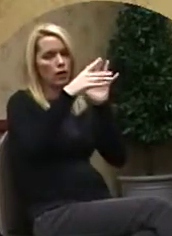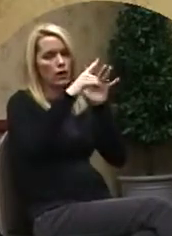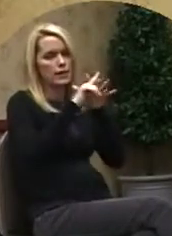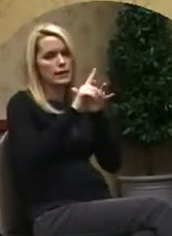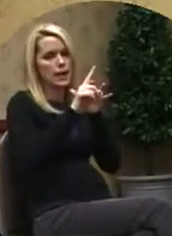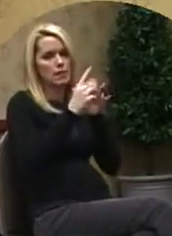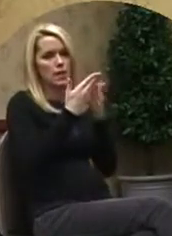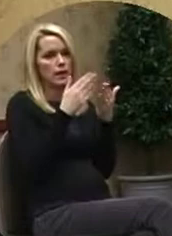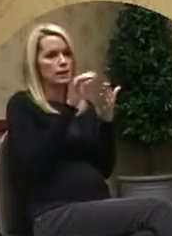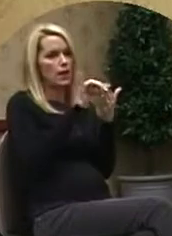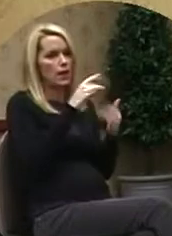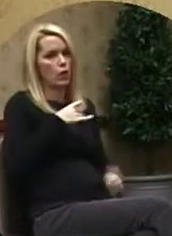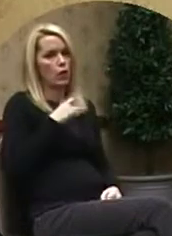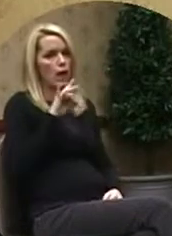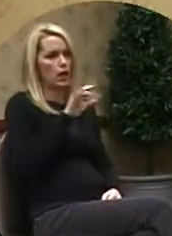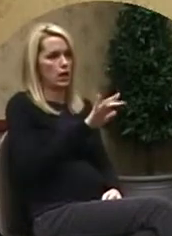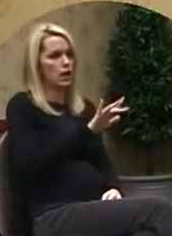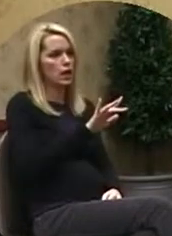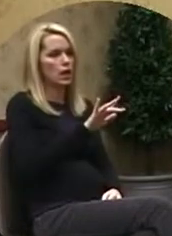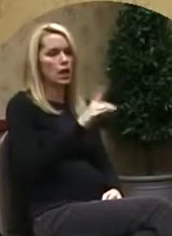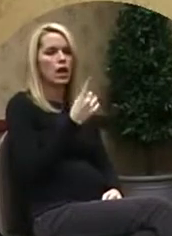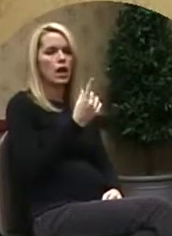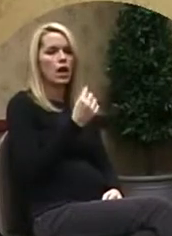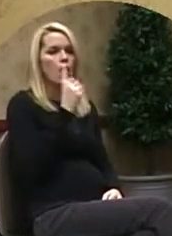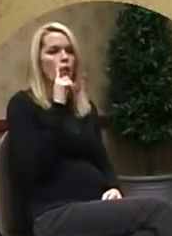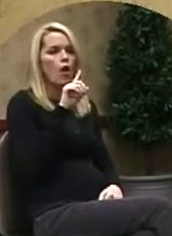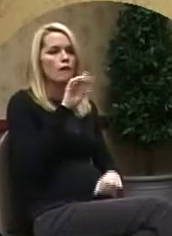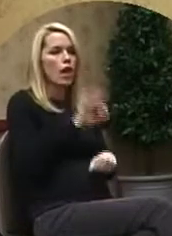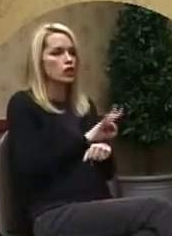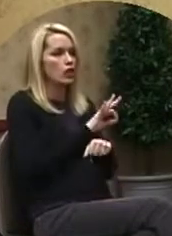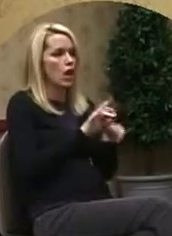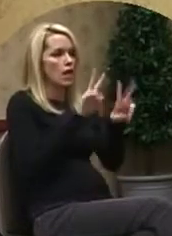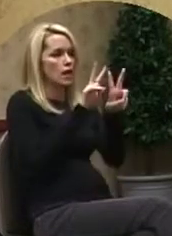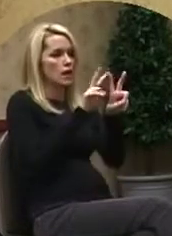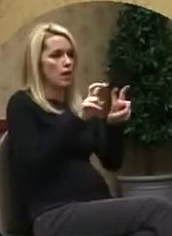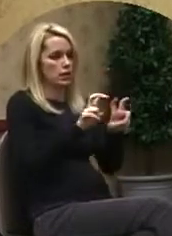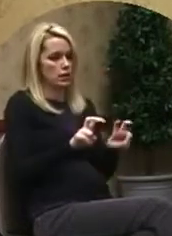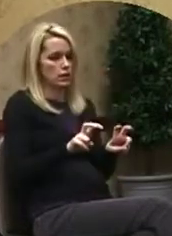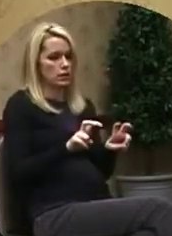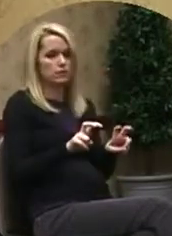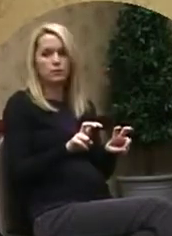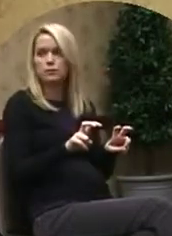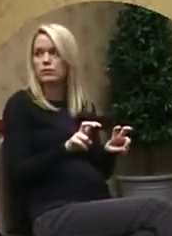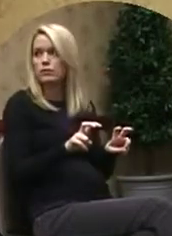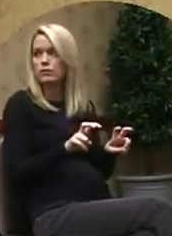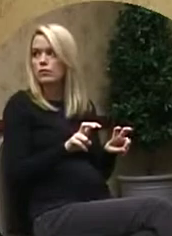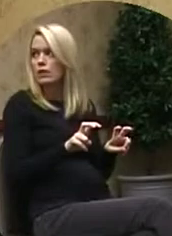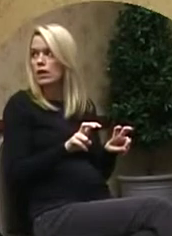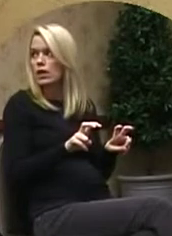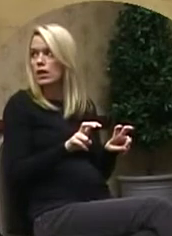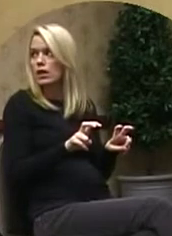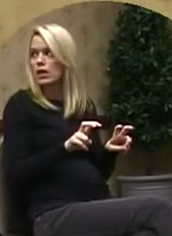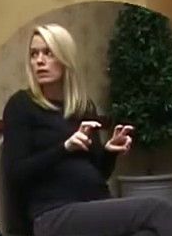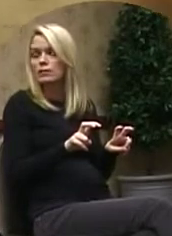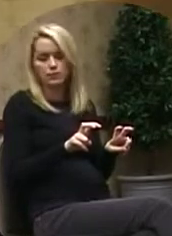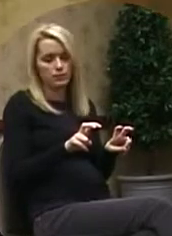like. So what do? In a functional analysis, in a functional assessment, you're going to try to prevent them from